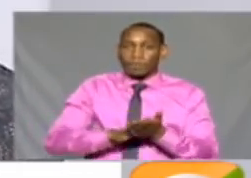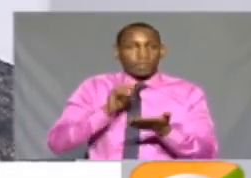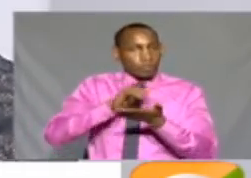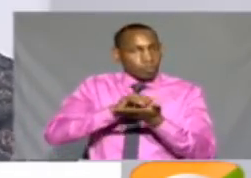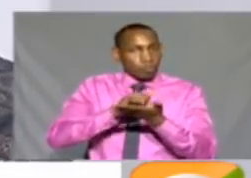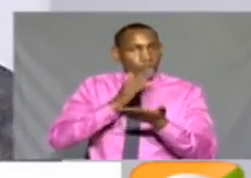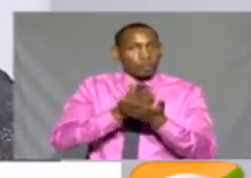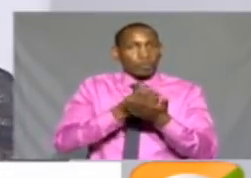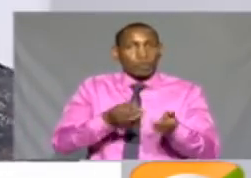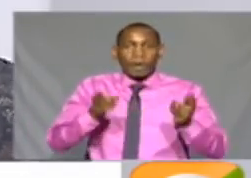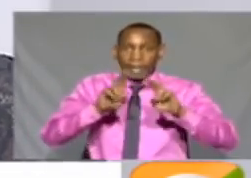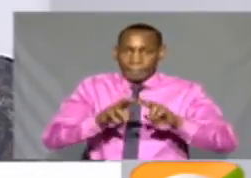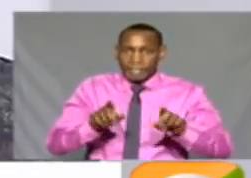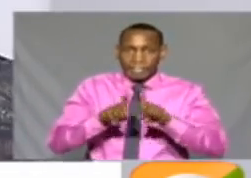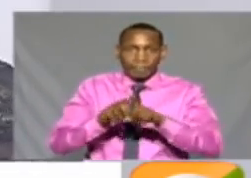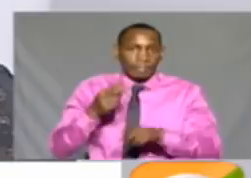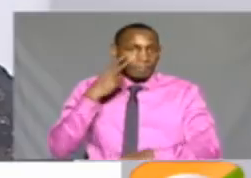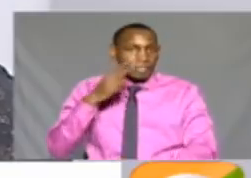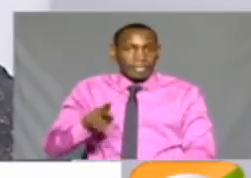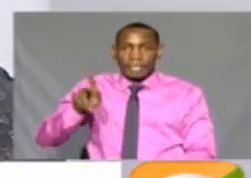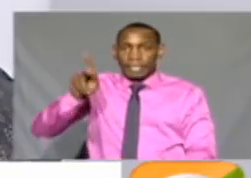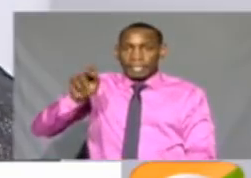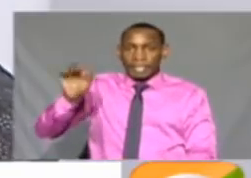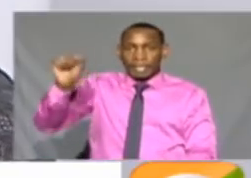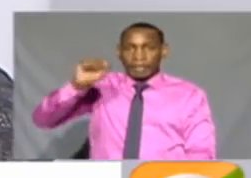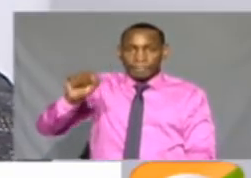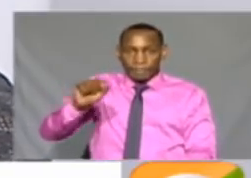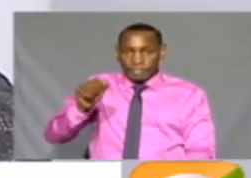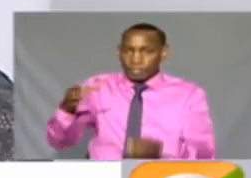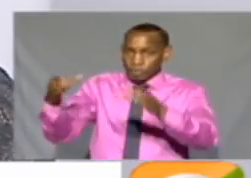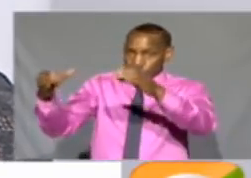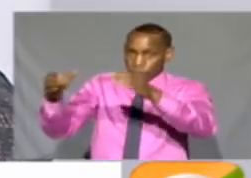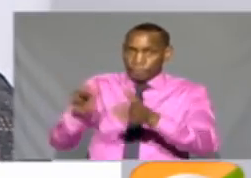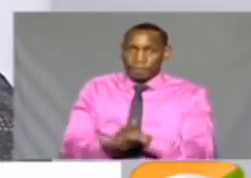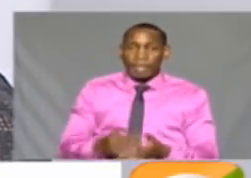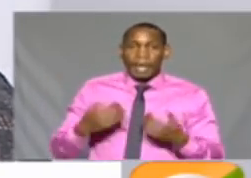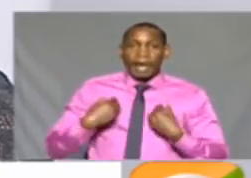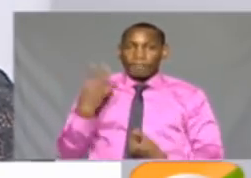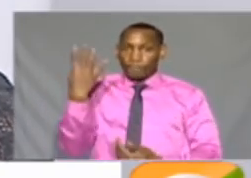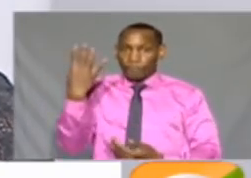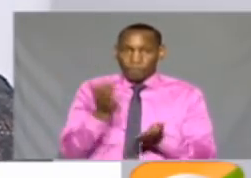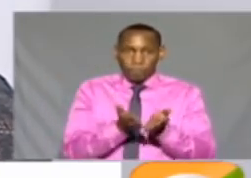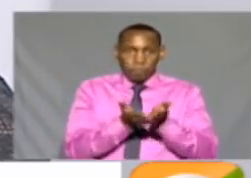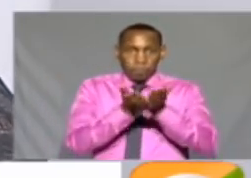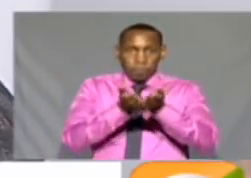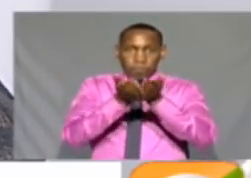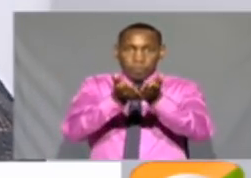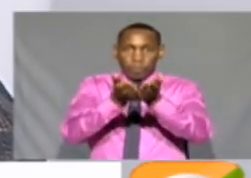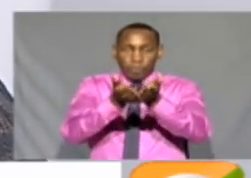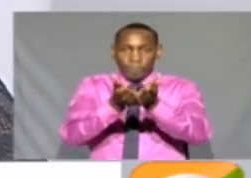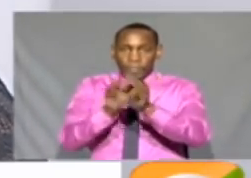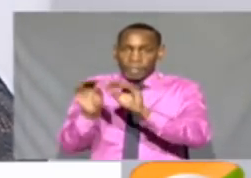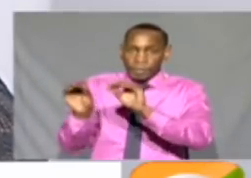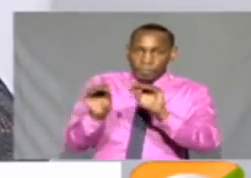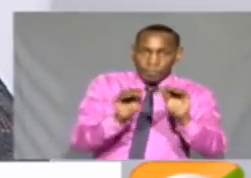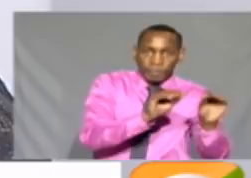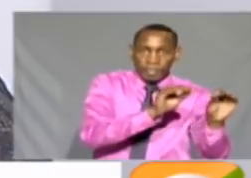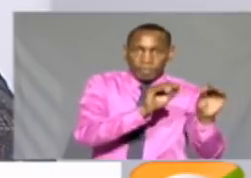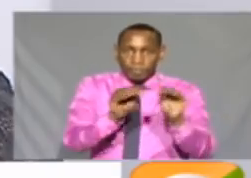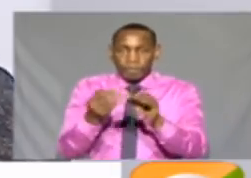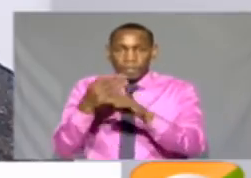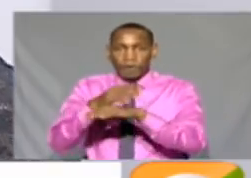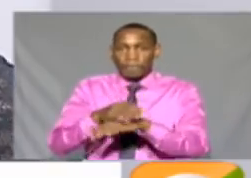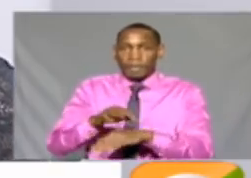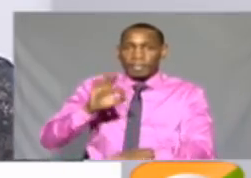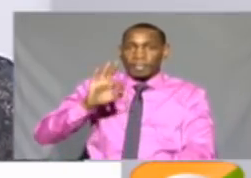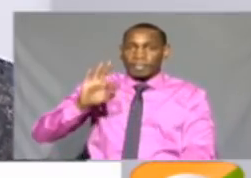happening. Let's take a look at Kenya Ferry Services, shall we? They have four ferries transporting over 350,000 people per